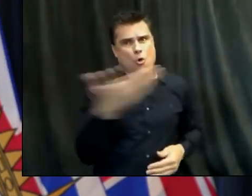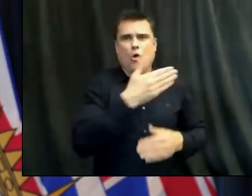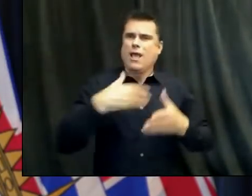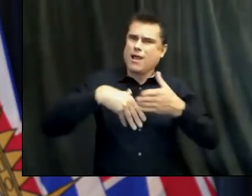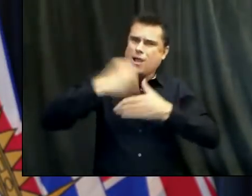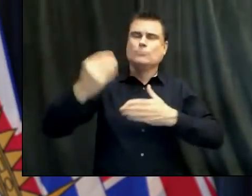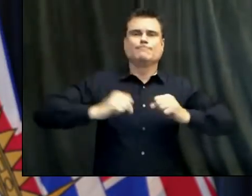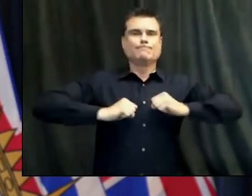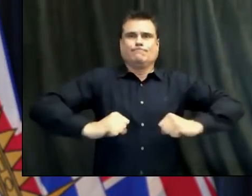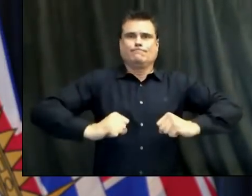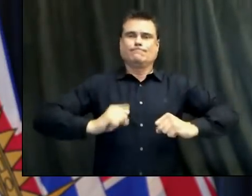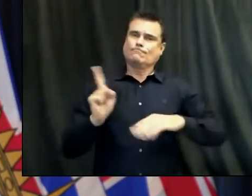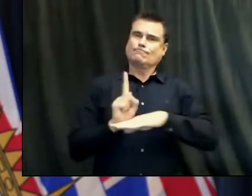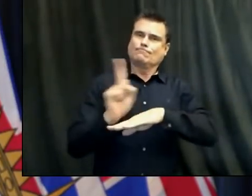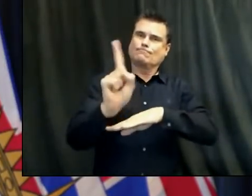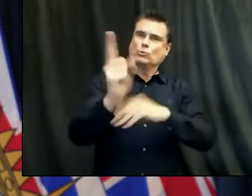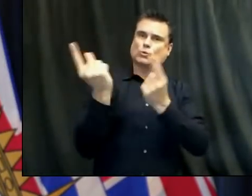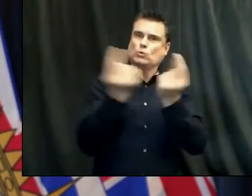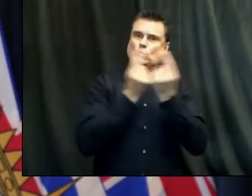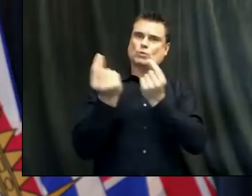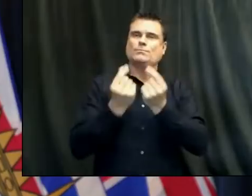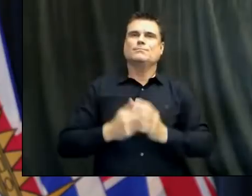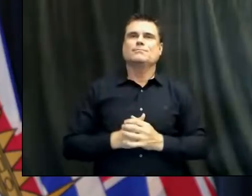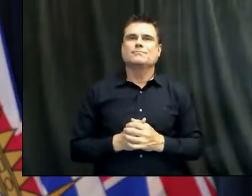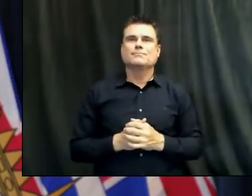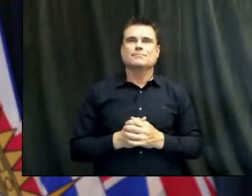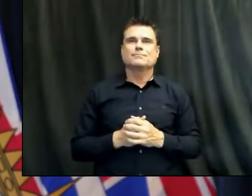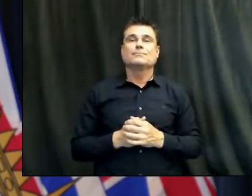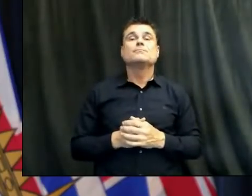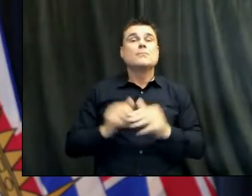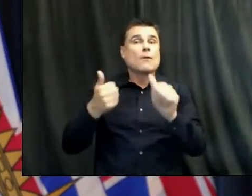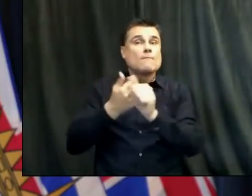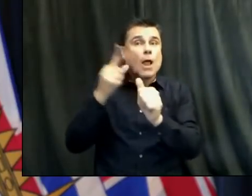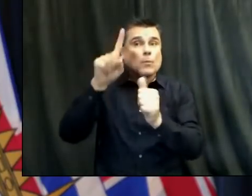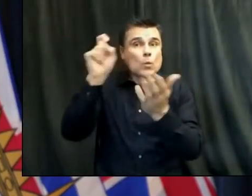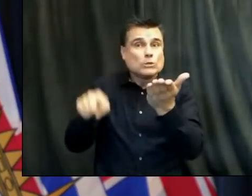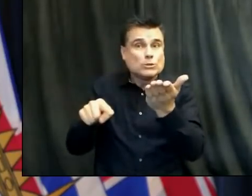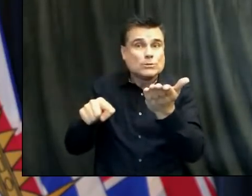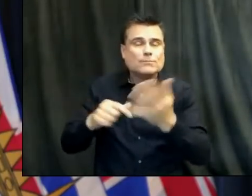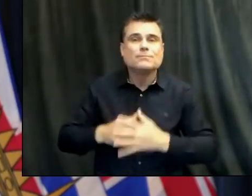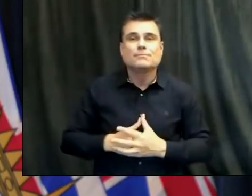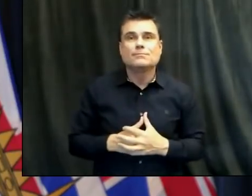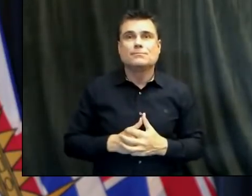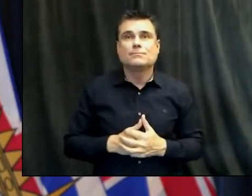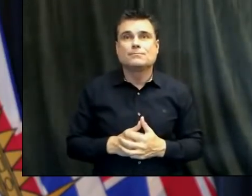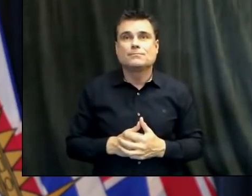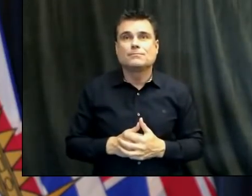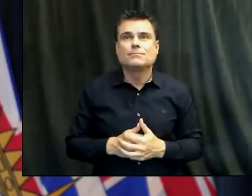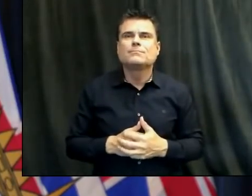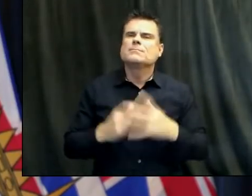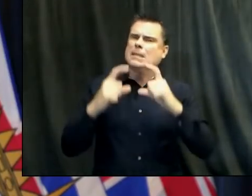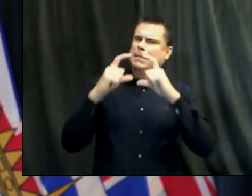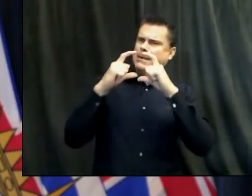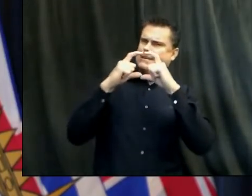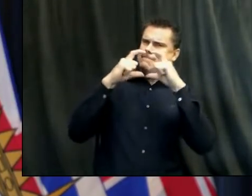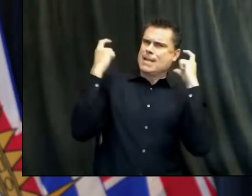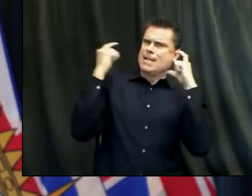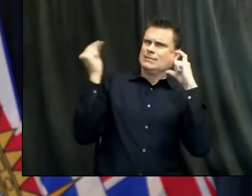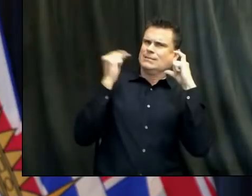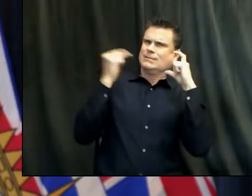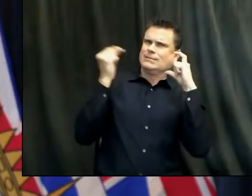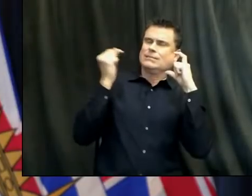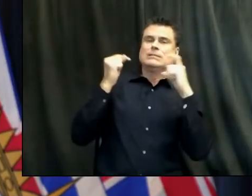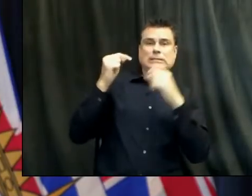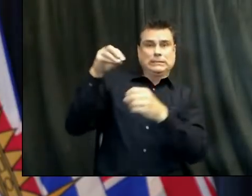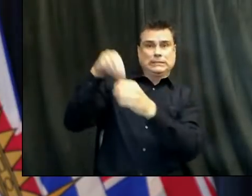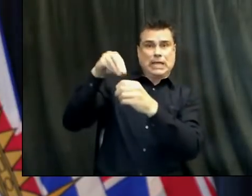new mandatory mask rule in public indoor spaces, I wanted to know how this is applied to kitchens and restaurants, because that was sort of a